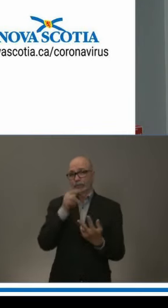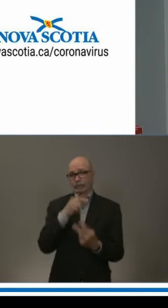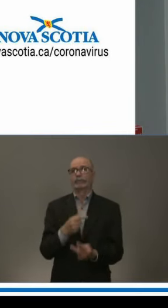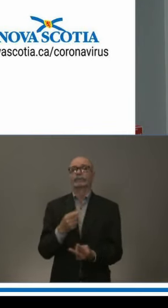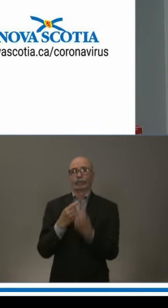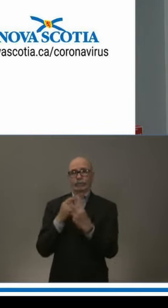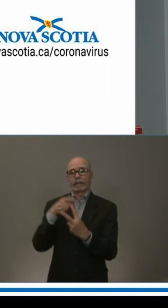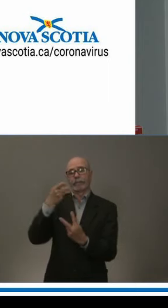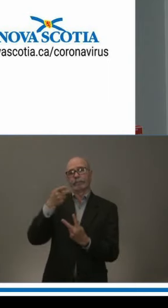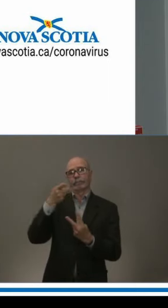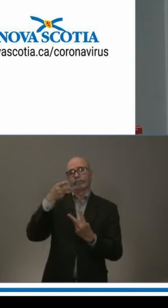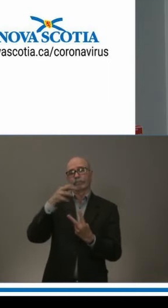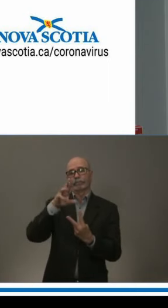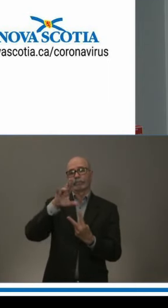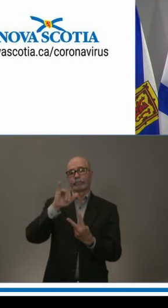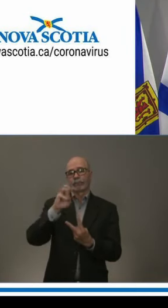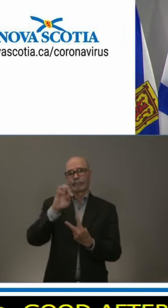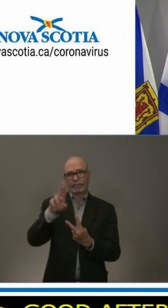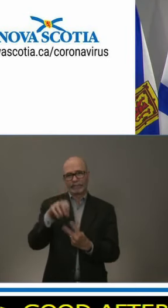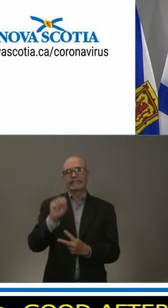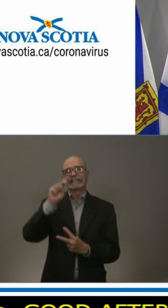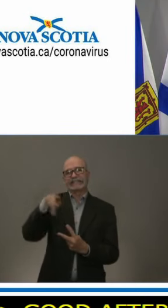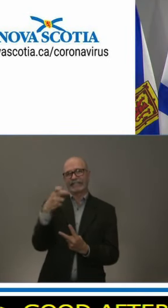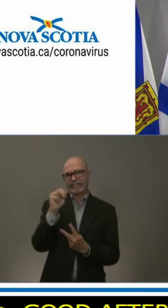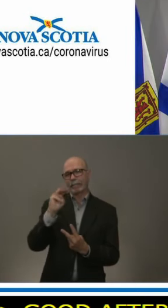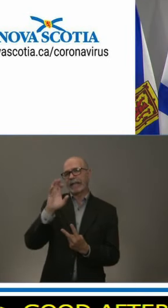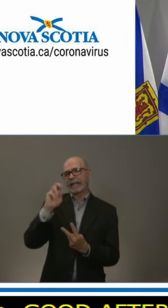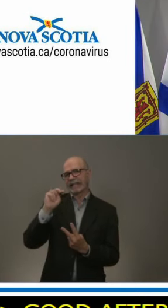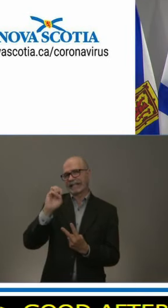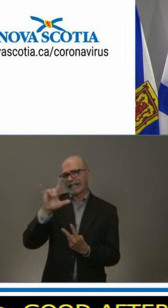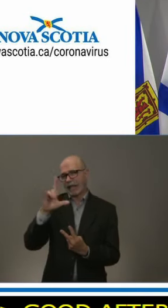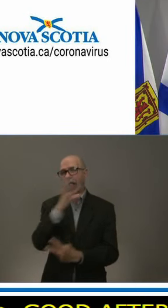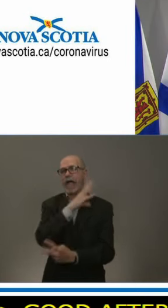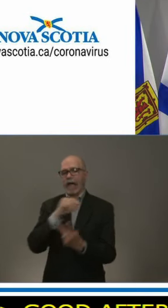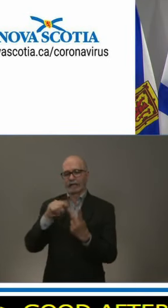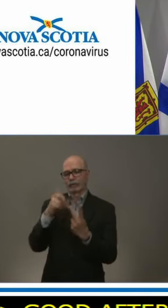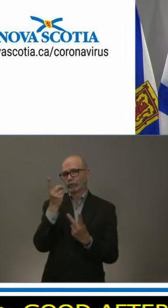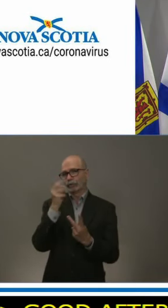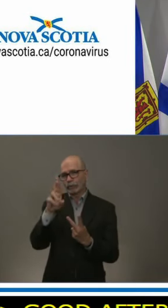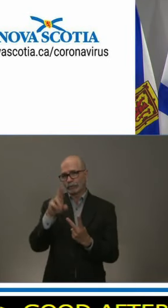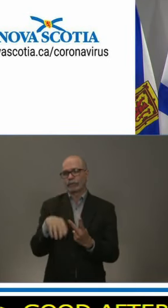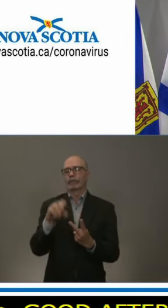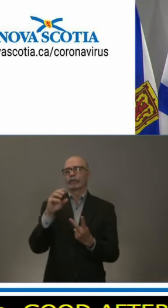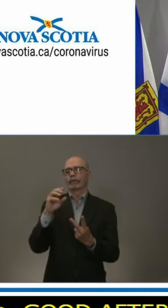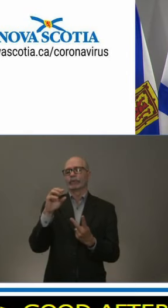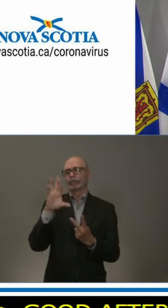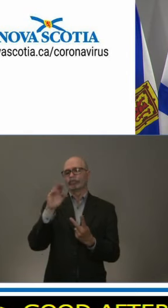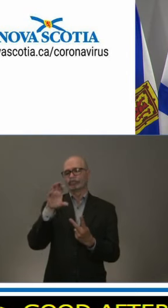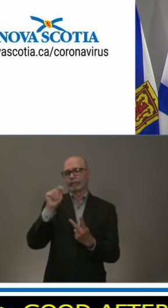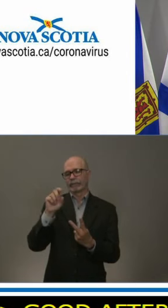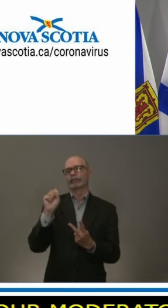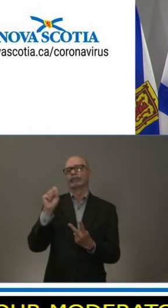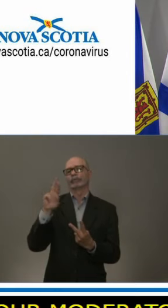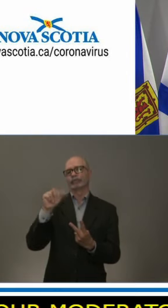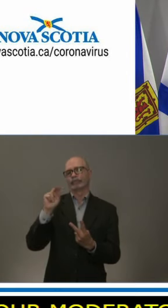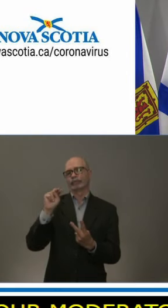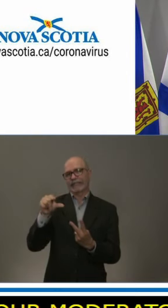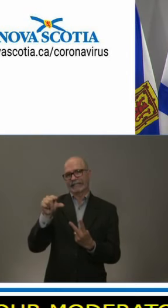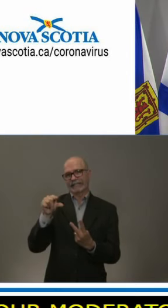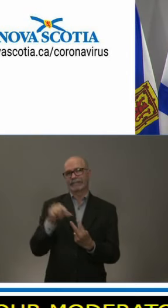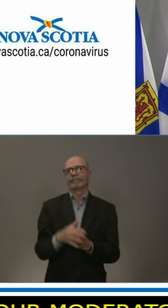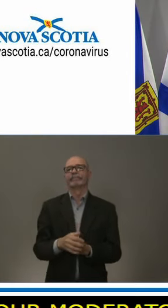Medical Officer of Health, Dr. Robert Strang. Go ahead, Premier. Thank you, Chrissy. Before I turn it over to Dr. Strang to give you an update